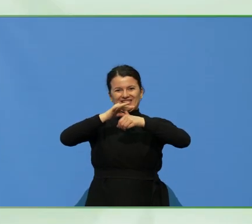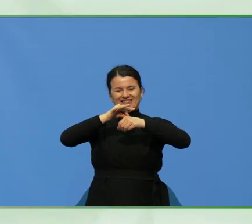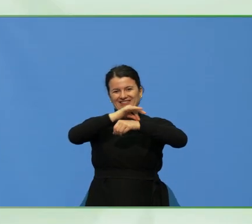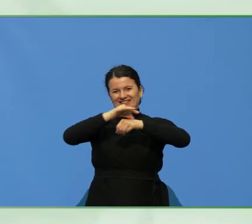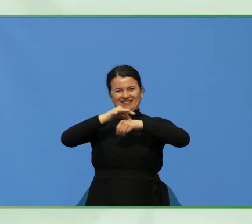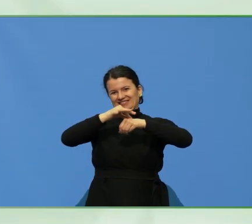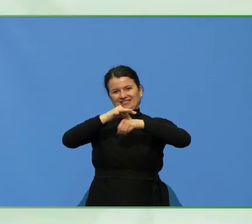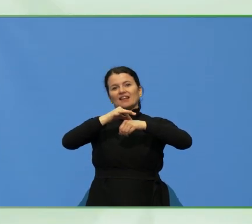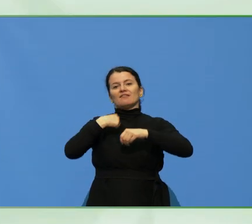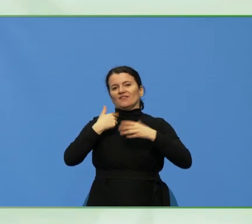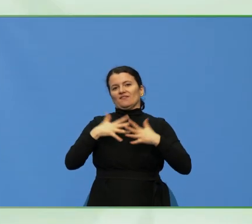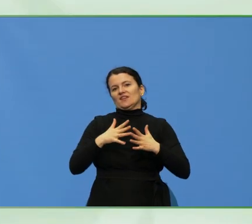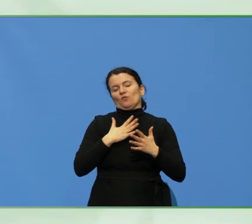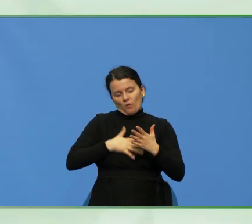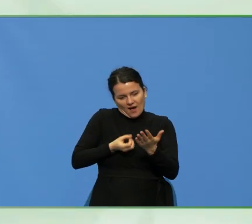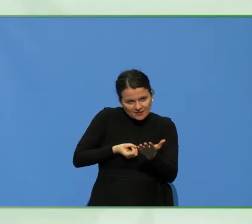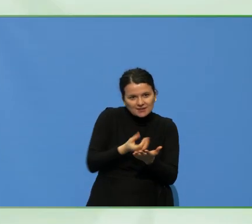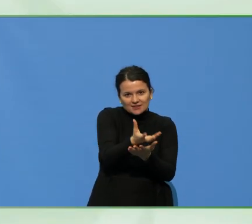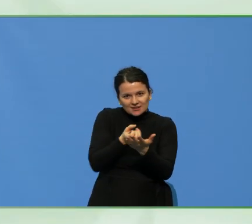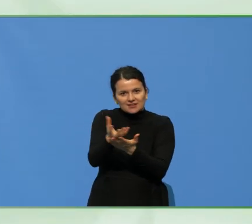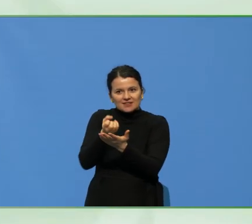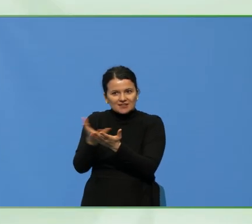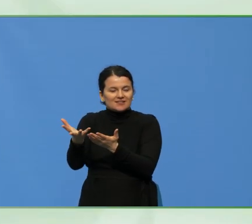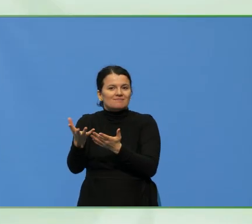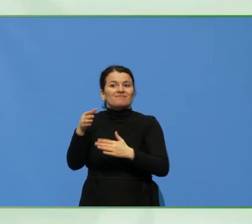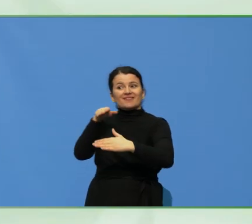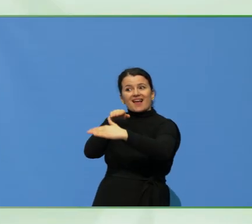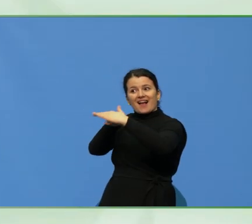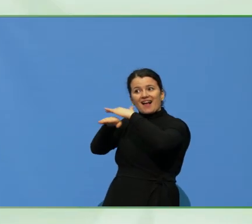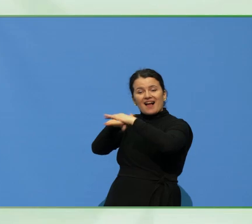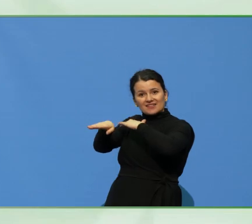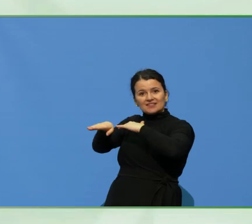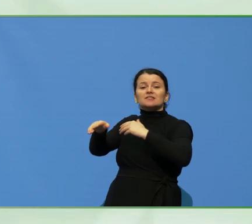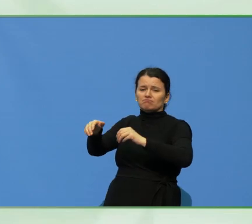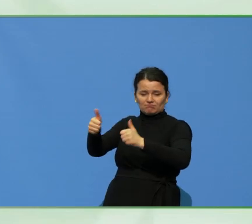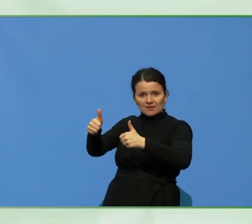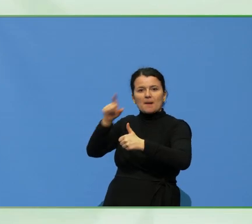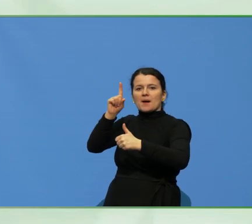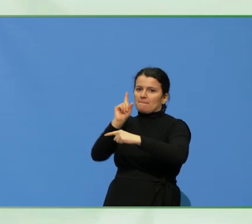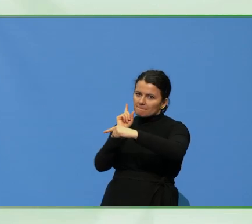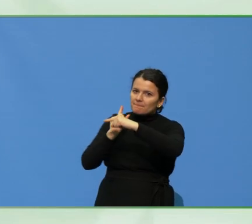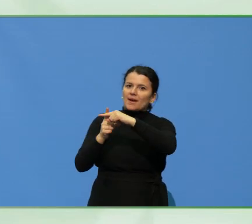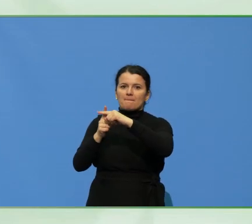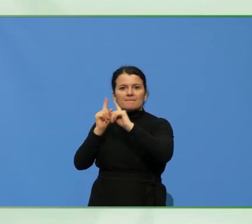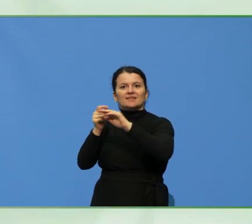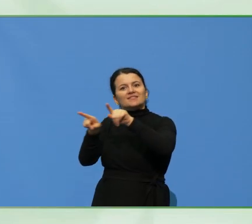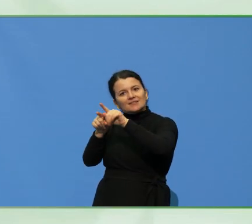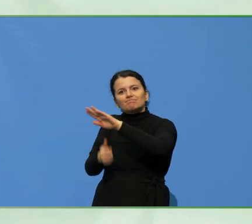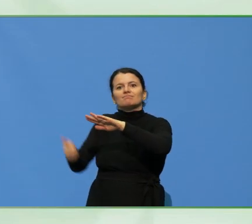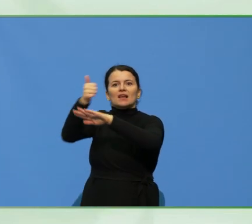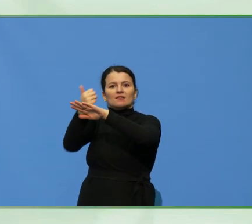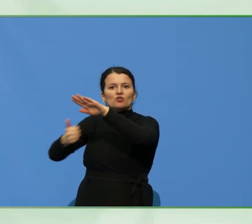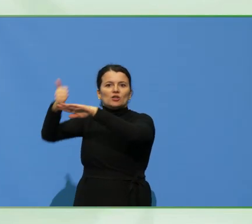case study for so many others. Access isn't enough. We need leadership.